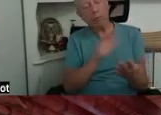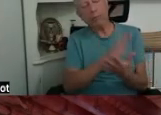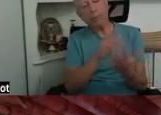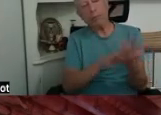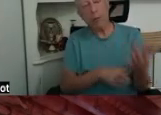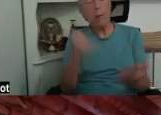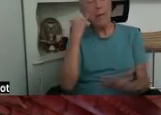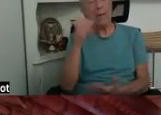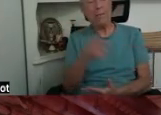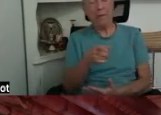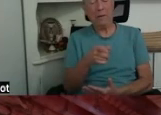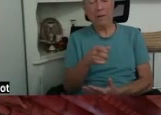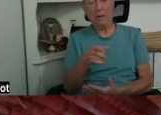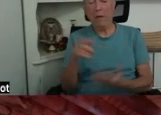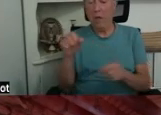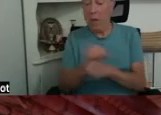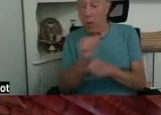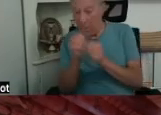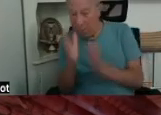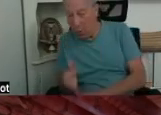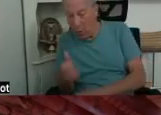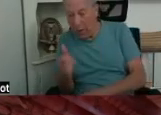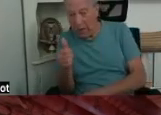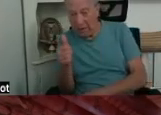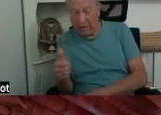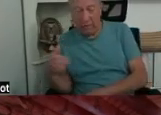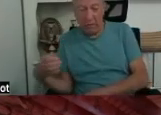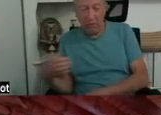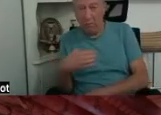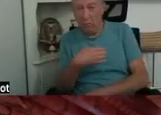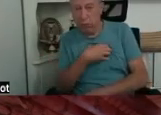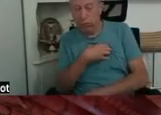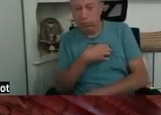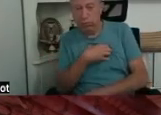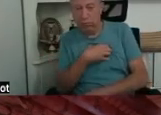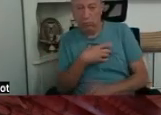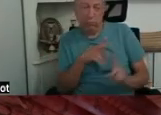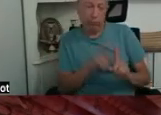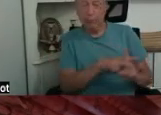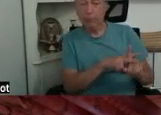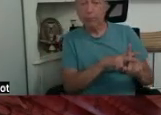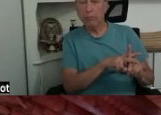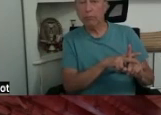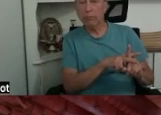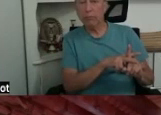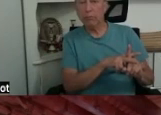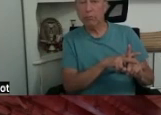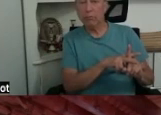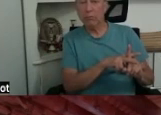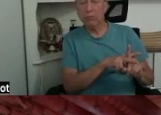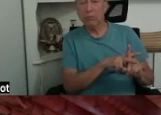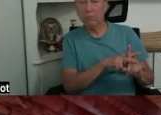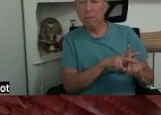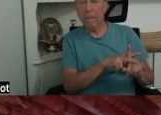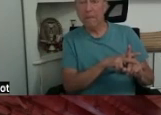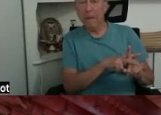that an employee brought forward a lawsuit that a worker or a member of a cooperative brought against the